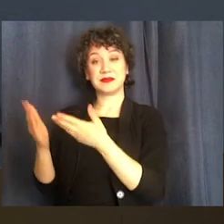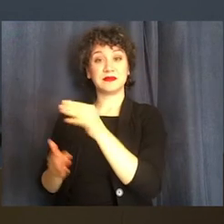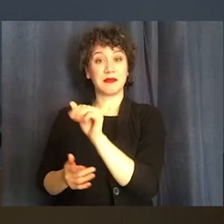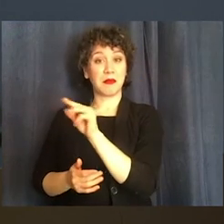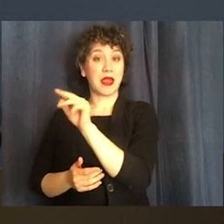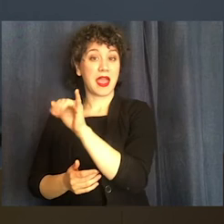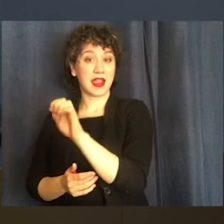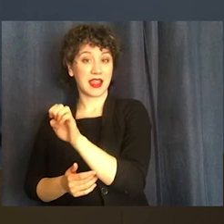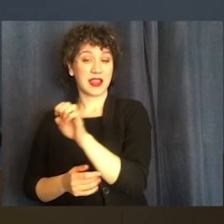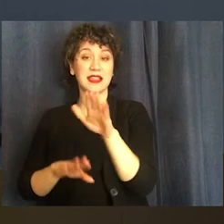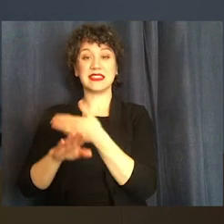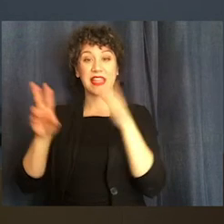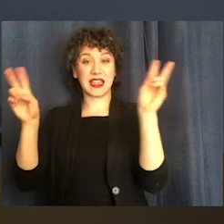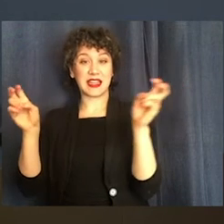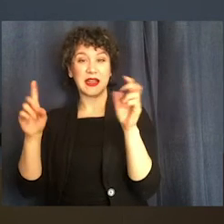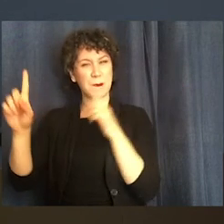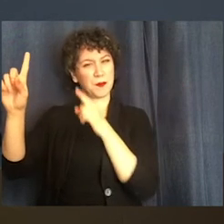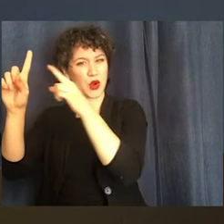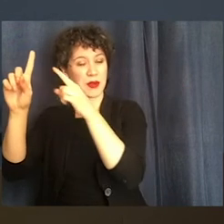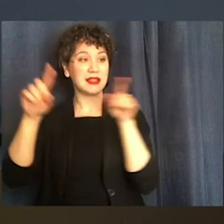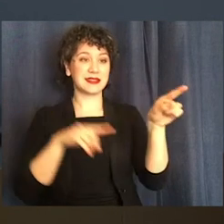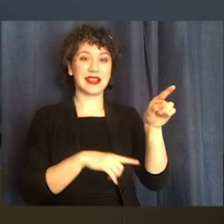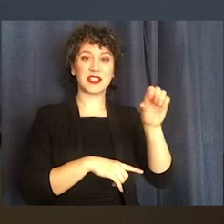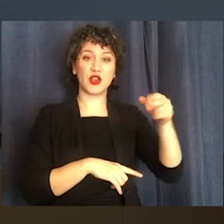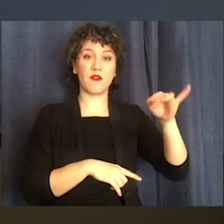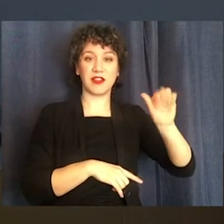Feeling like I'm breathing my last breath.